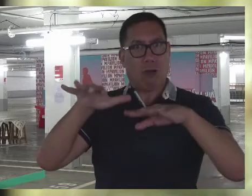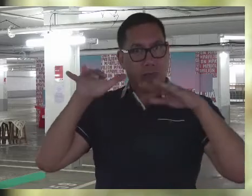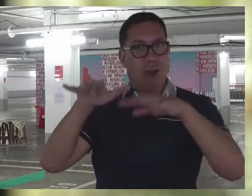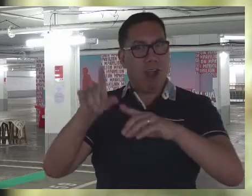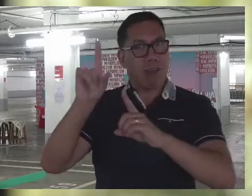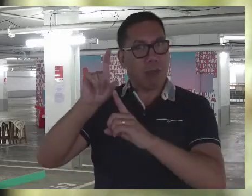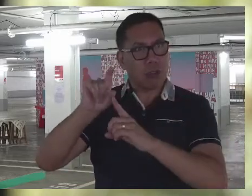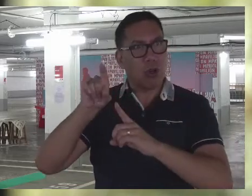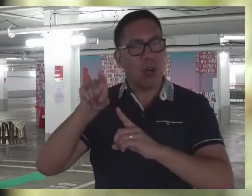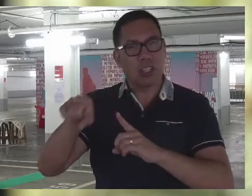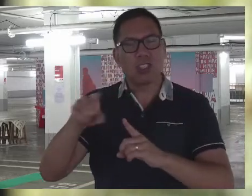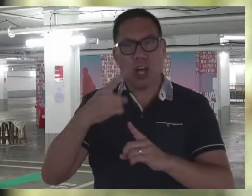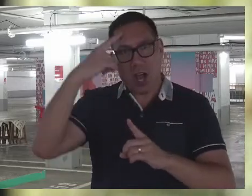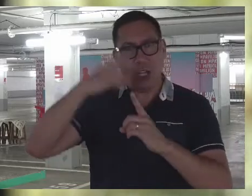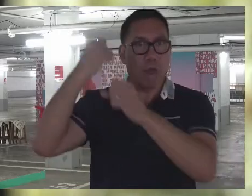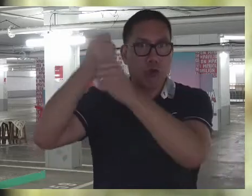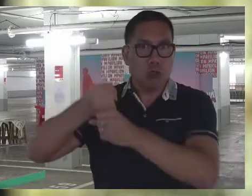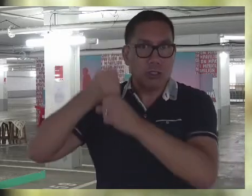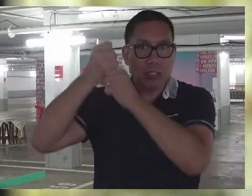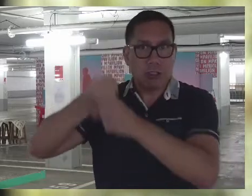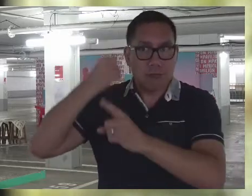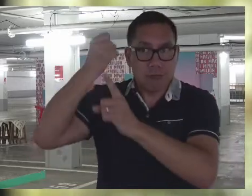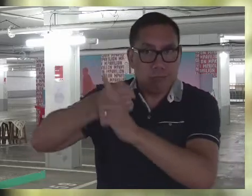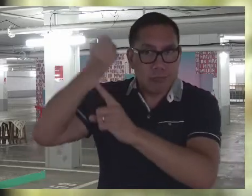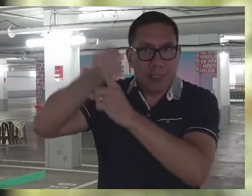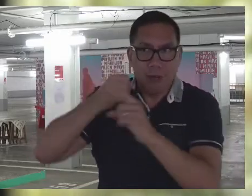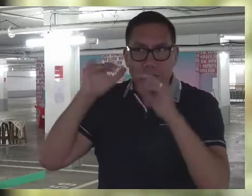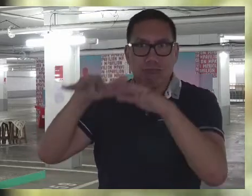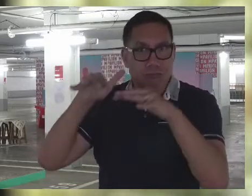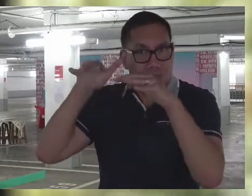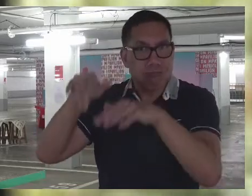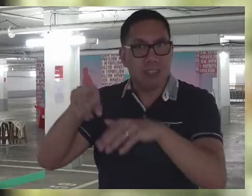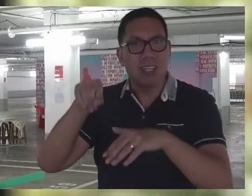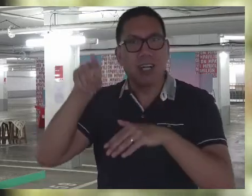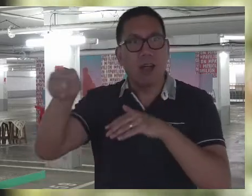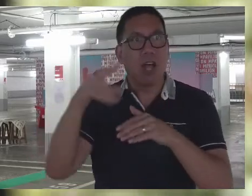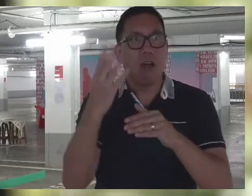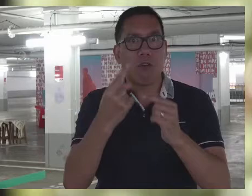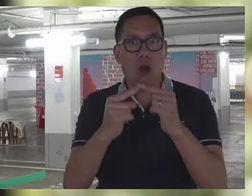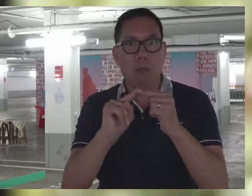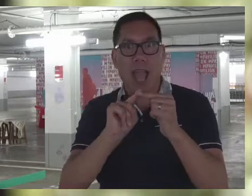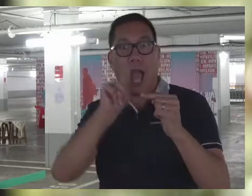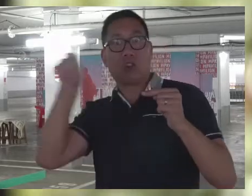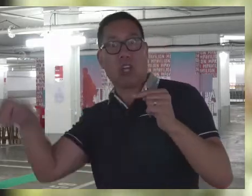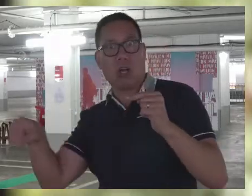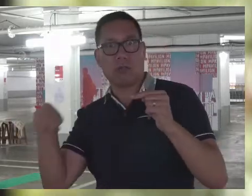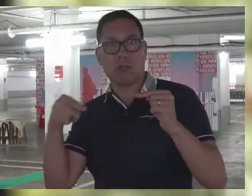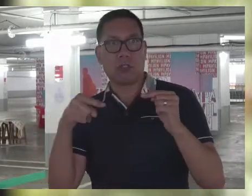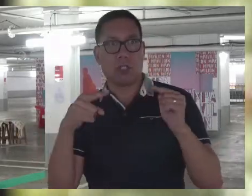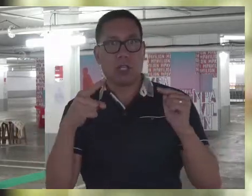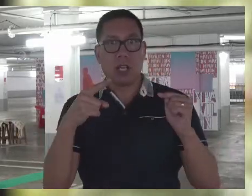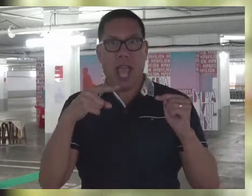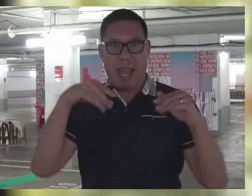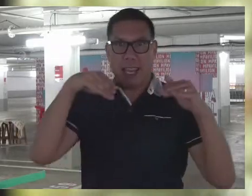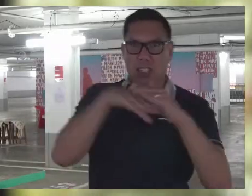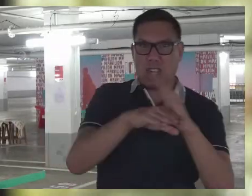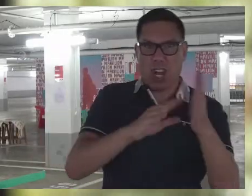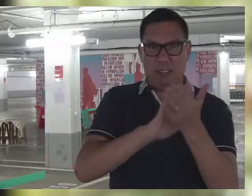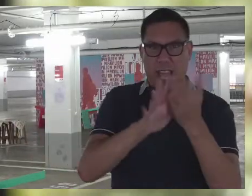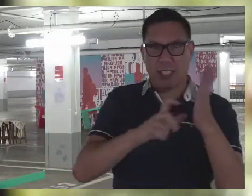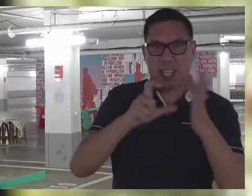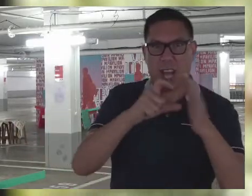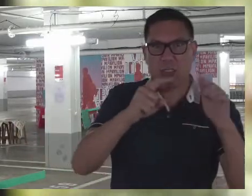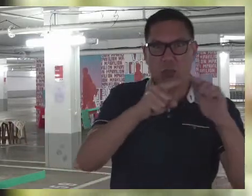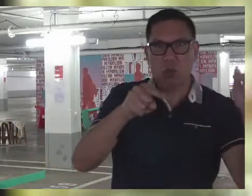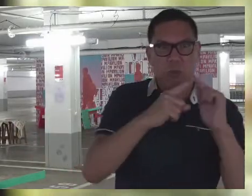of protest, because this is one of the protesters that I took from the outside, and then a picture of the Hansard suite on the inside. So there's all these